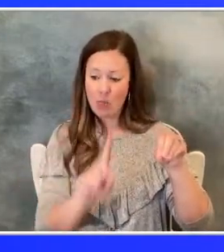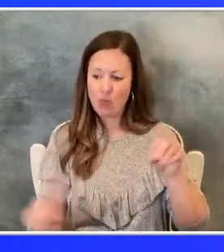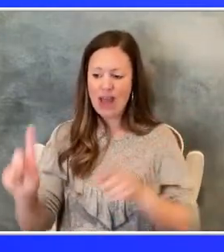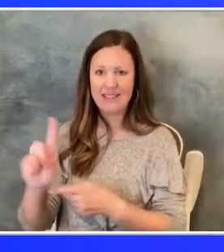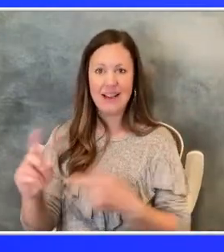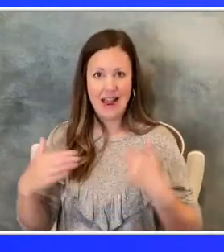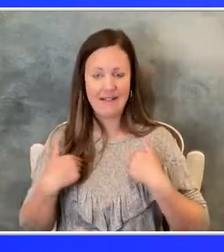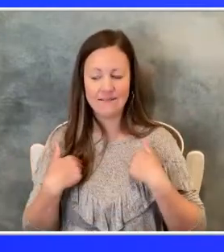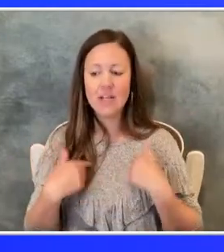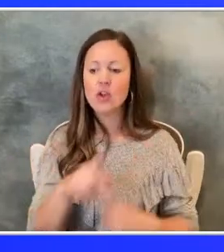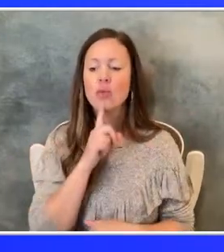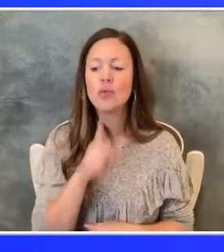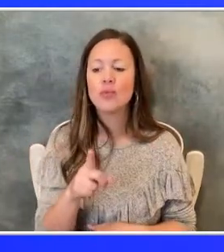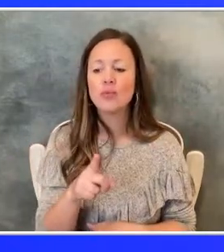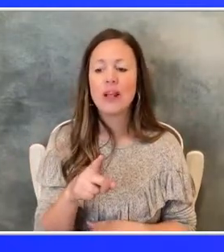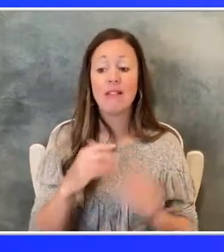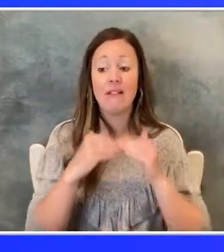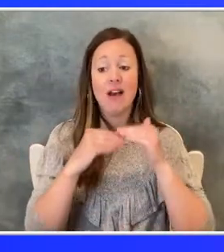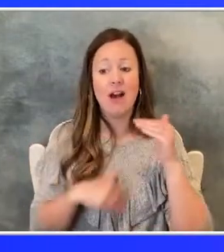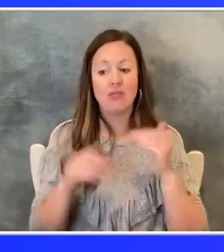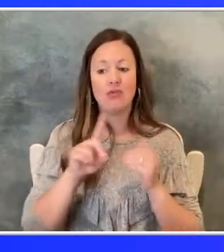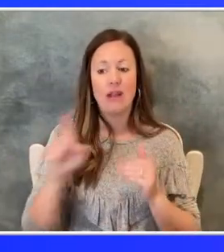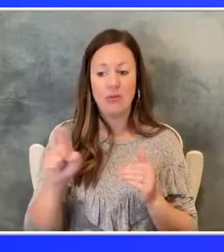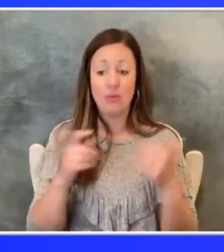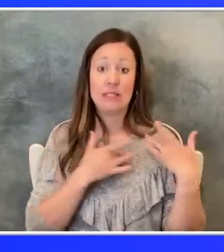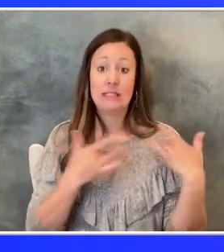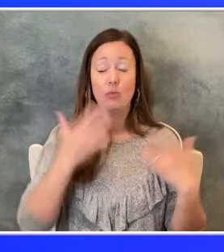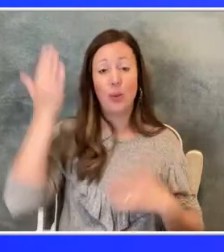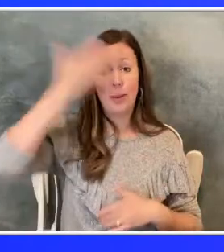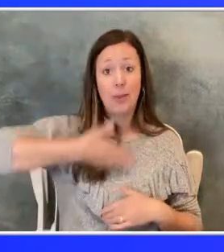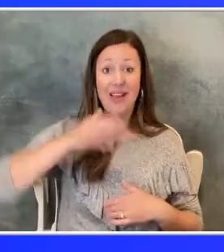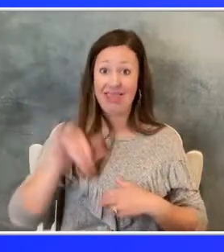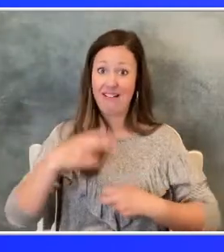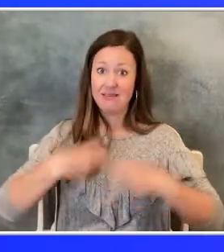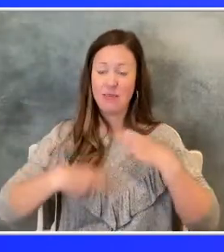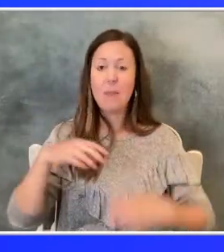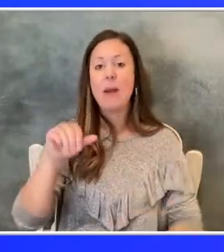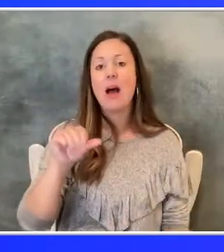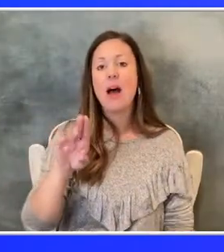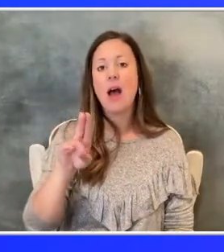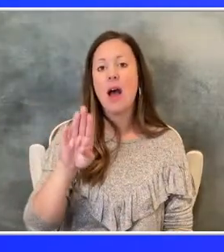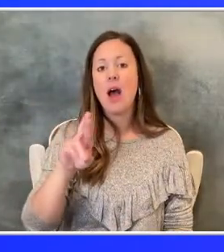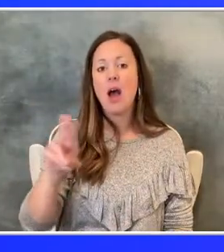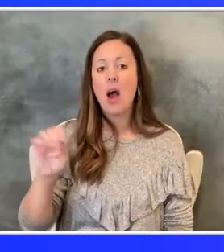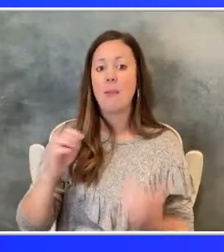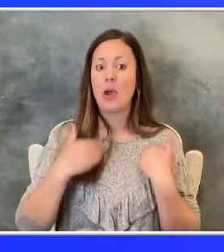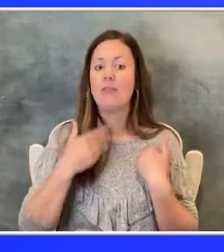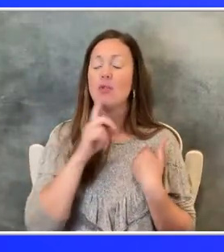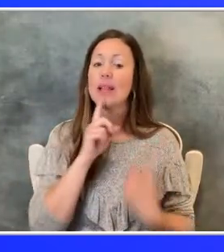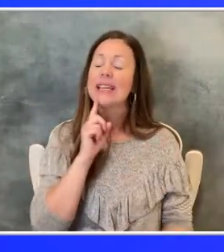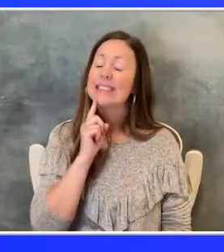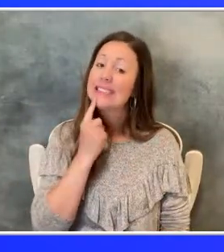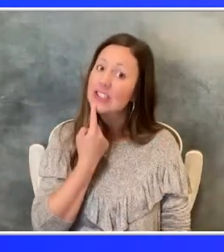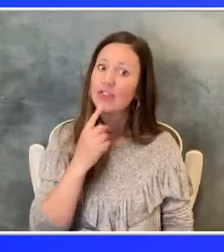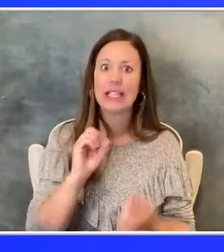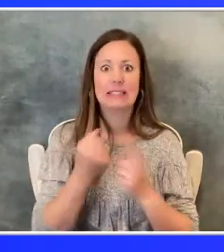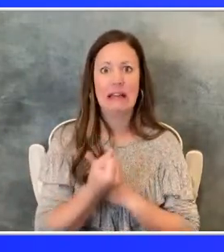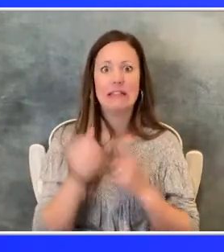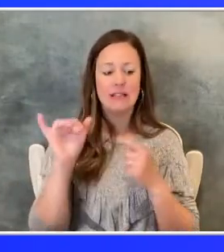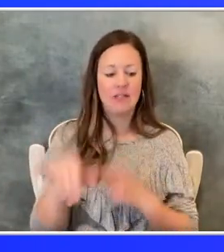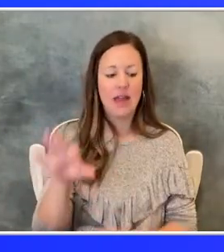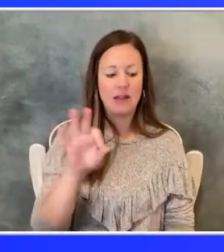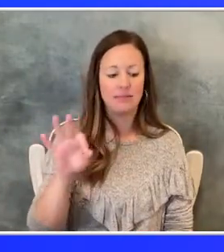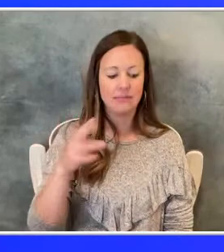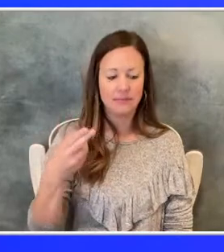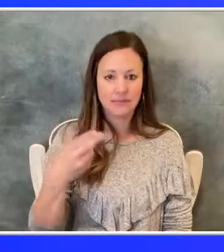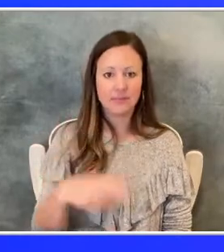much underdiagnosed, and that's the problem. What Aubree has is a very serious case of familial hypercholesterolemia, where